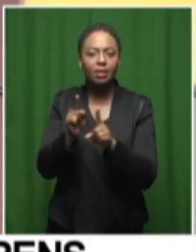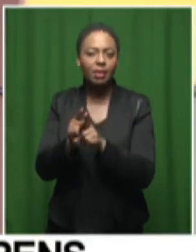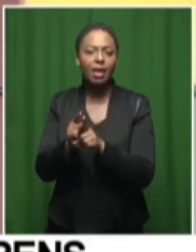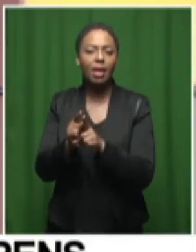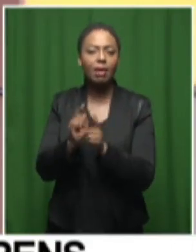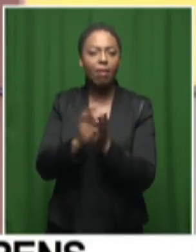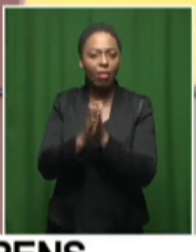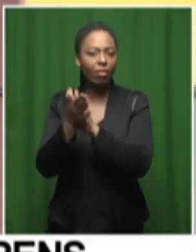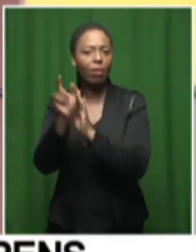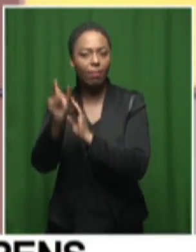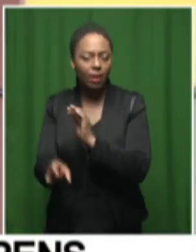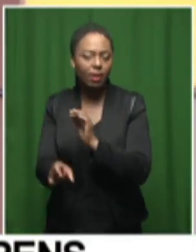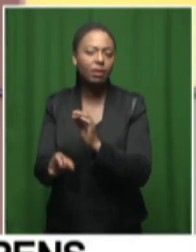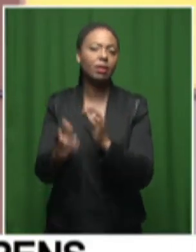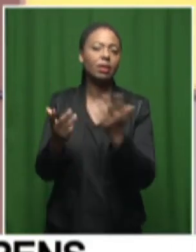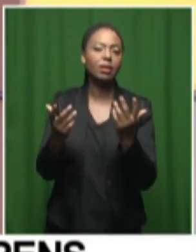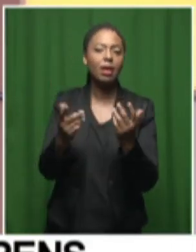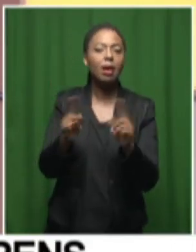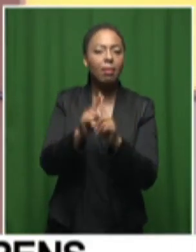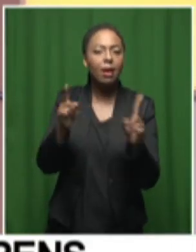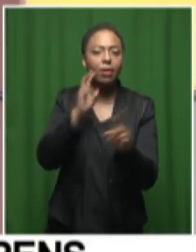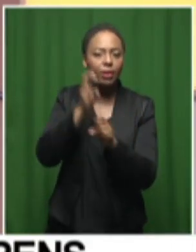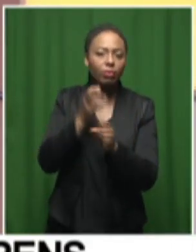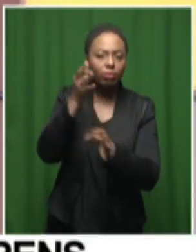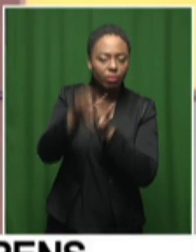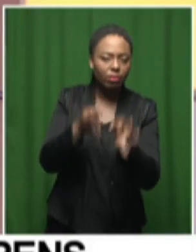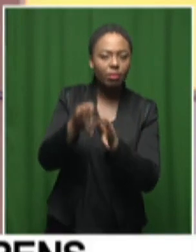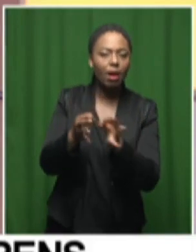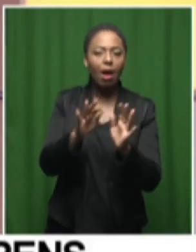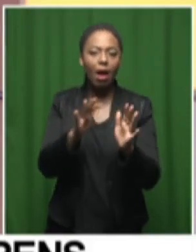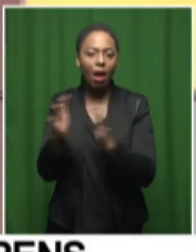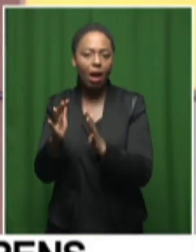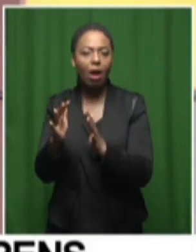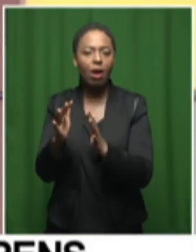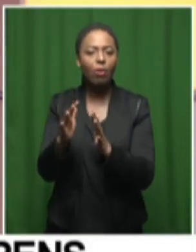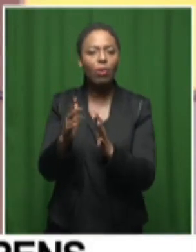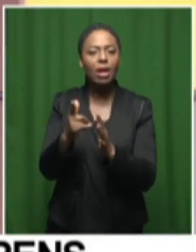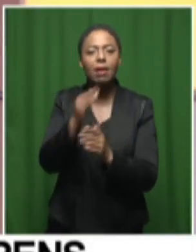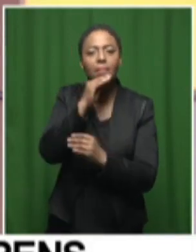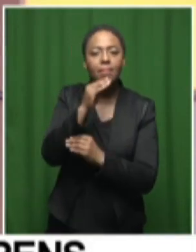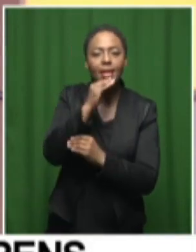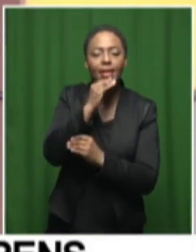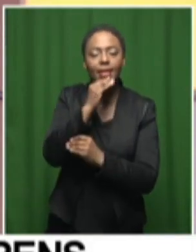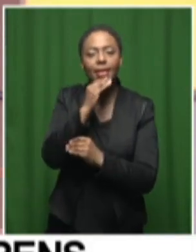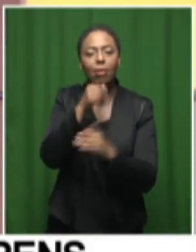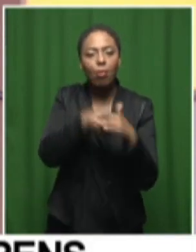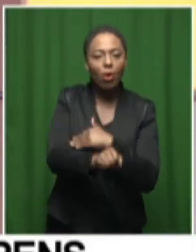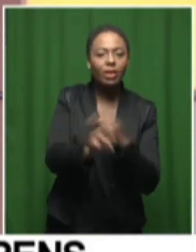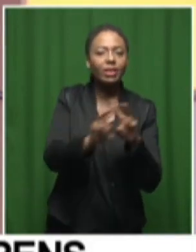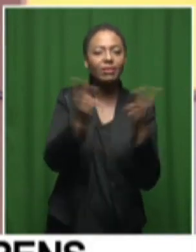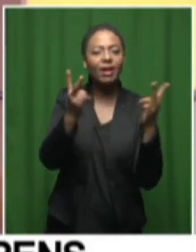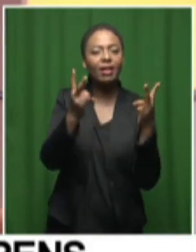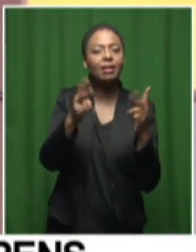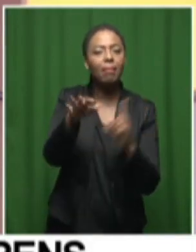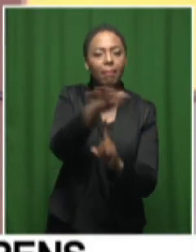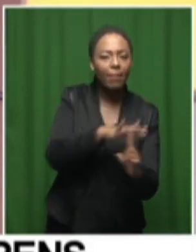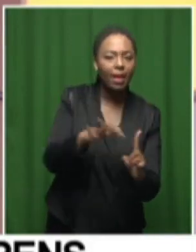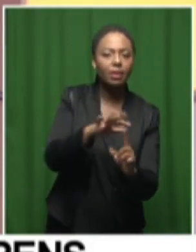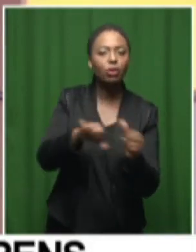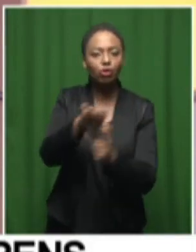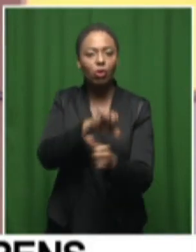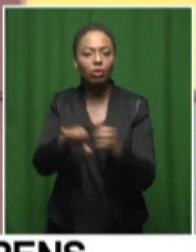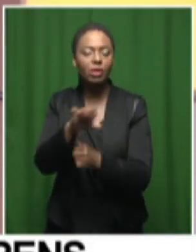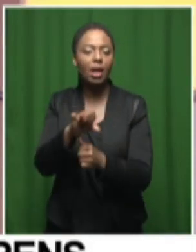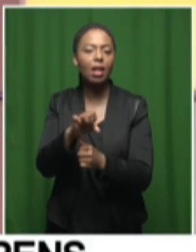to unpack what it means to be born on the different sides of a certain, social scale and socioeconomic factors